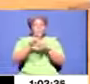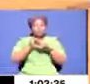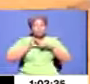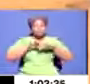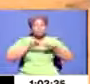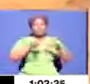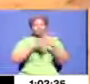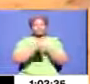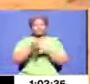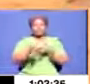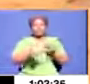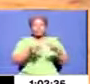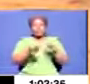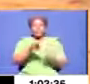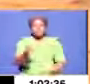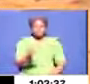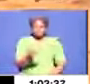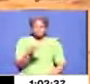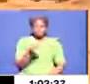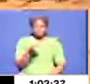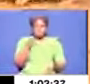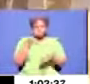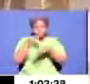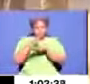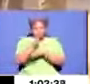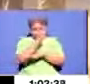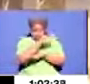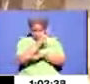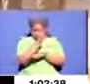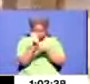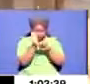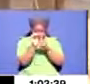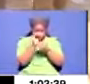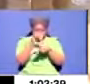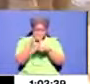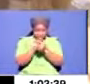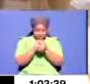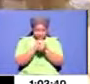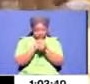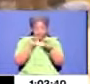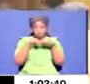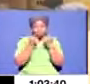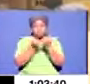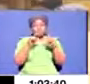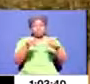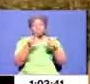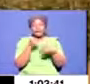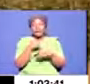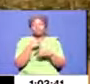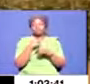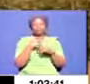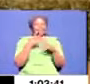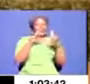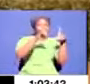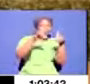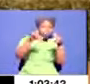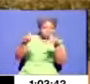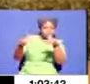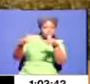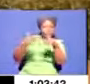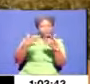For the better part of Friday, social media was awash with photos of caskets lined up for clearance at the Kibugi funeral